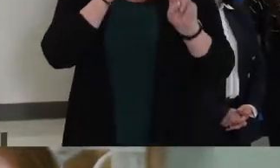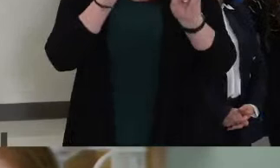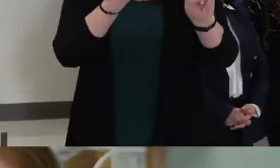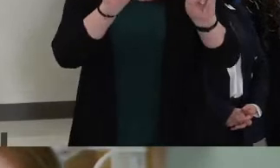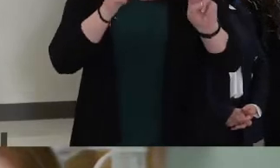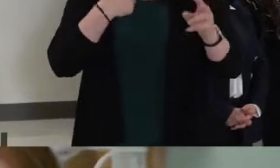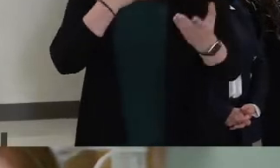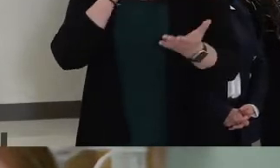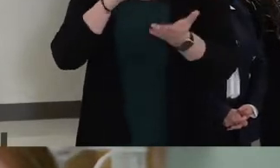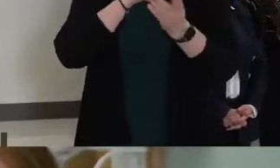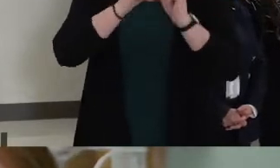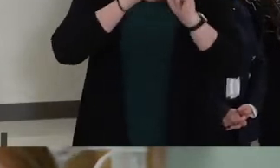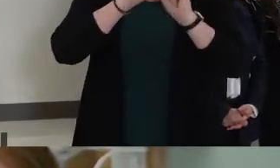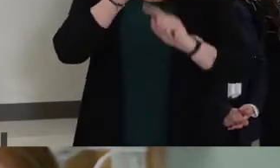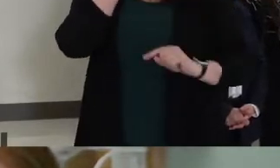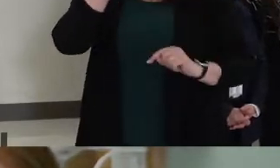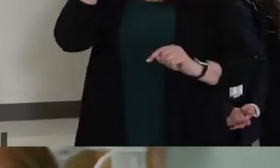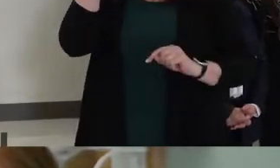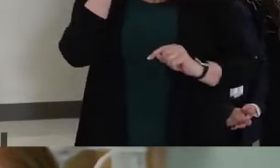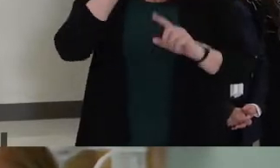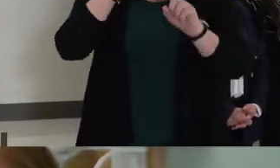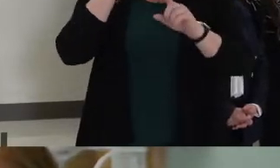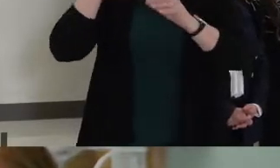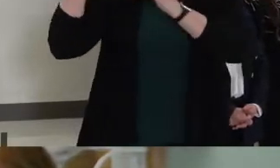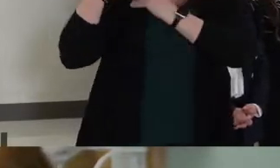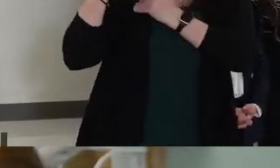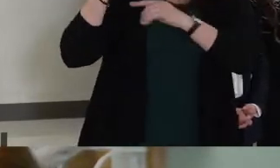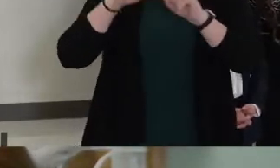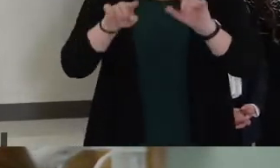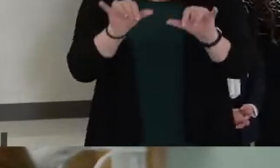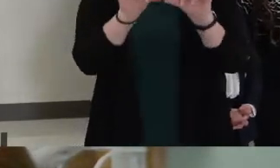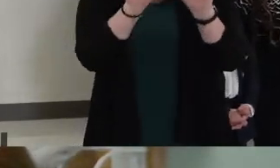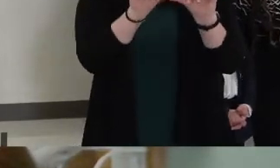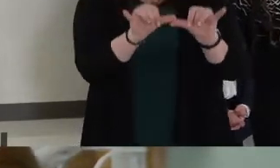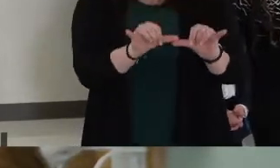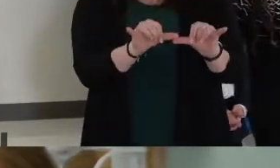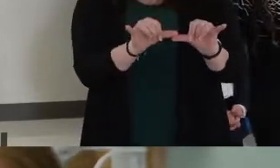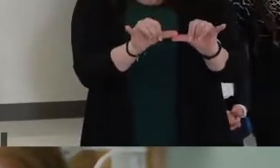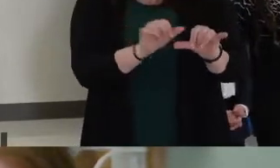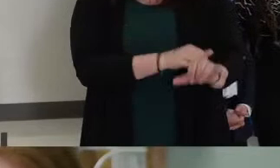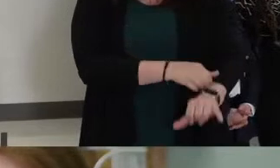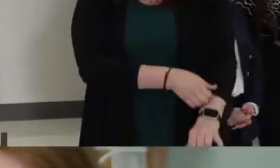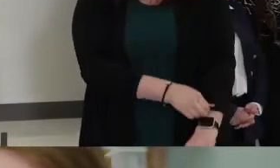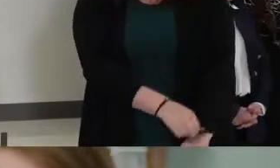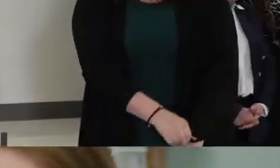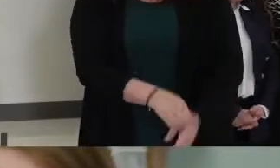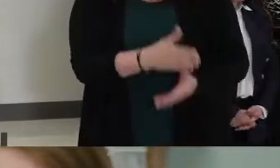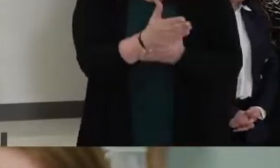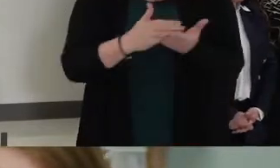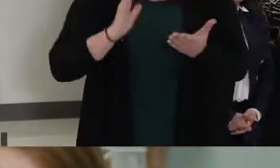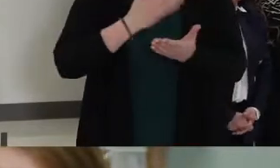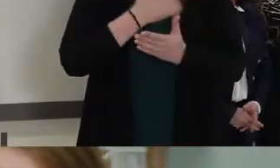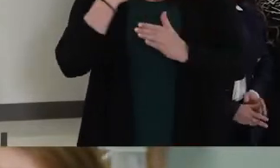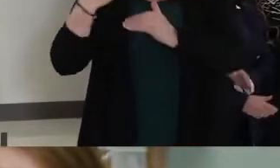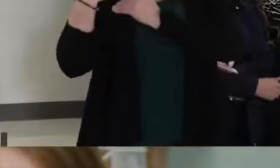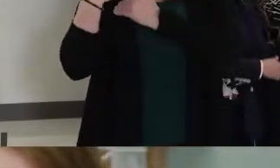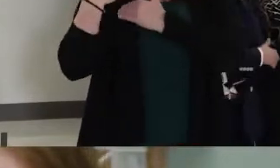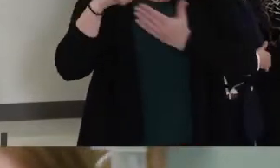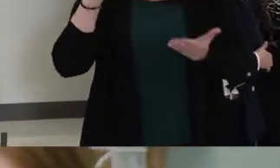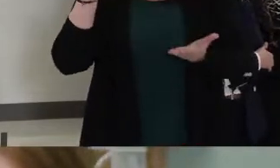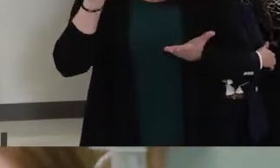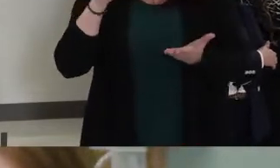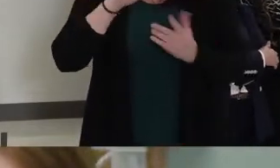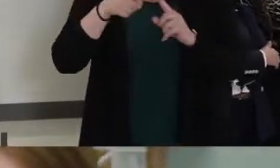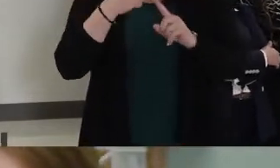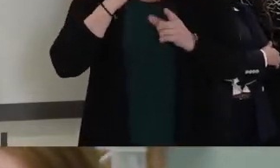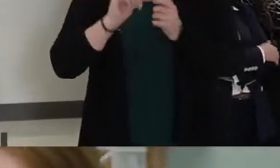about not just accountability, but measurement. And we have not, part of our accountability structure must be about how we measure